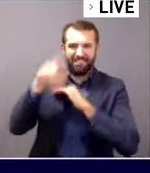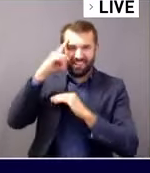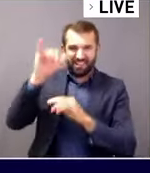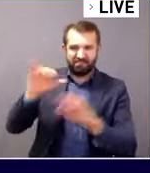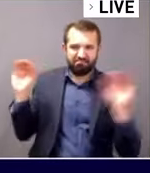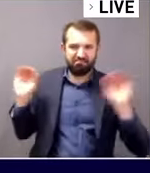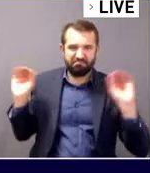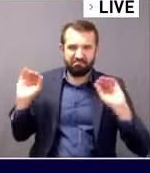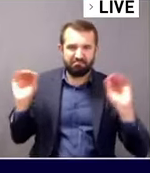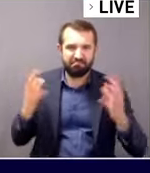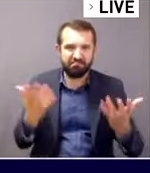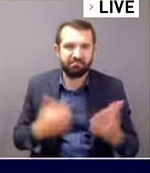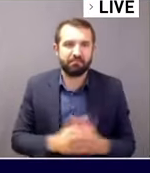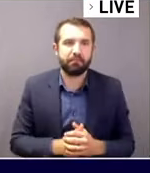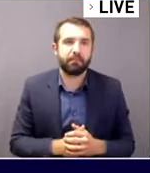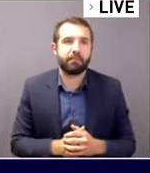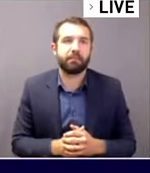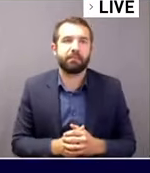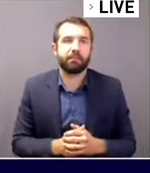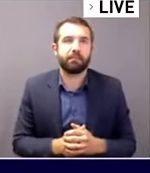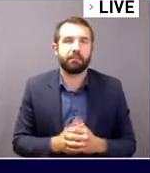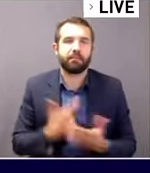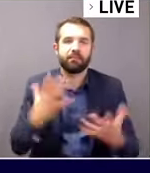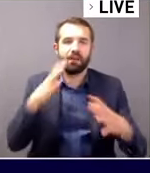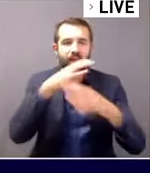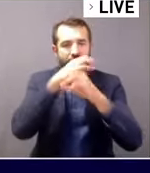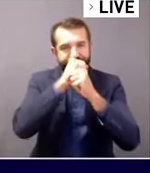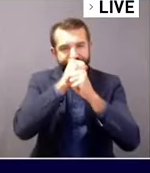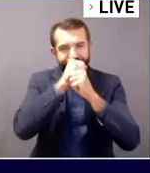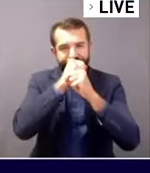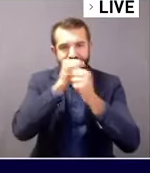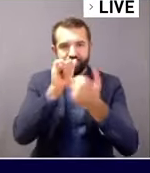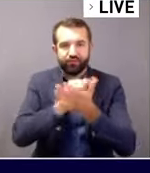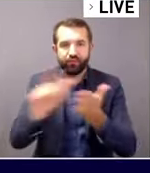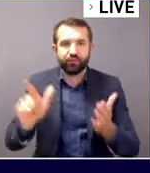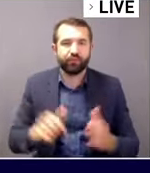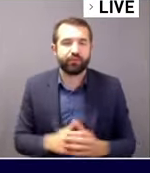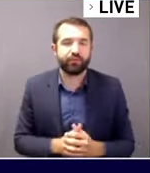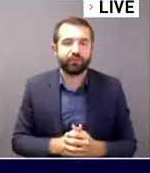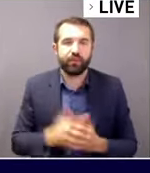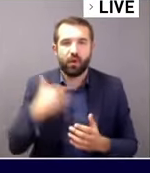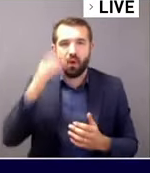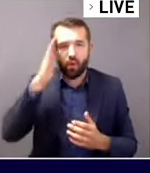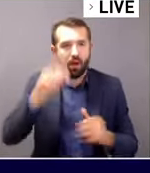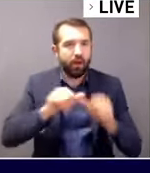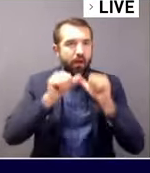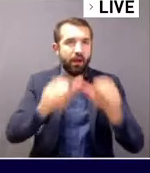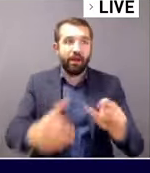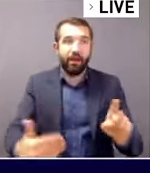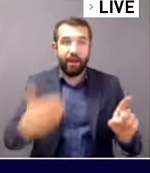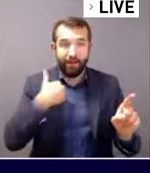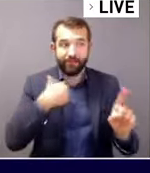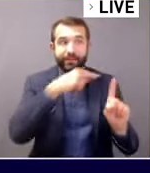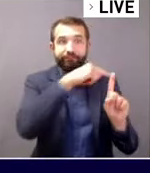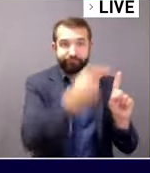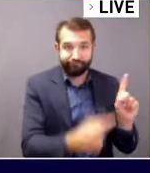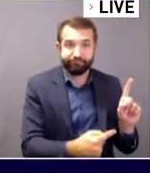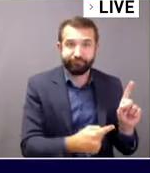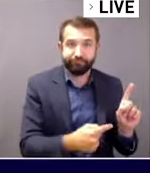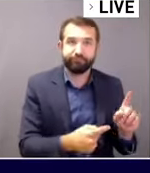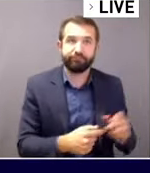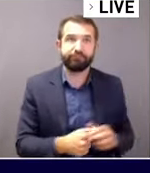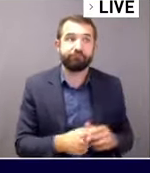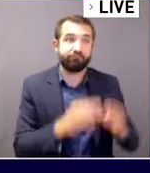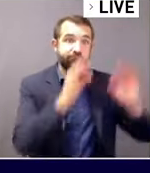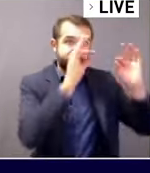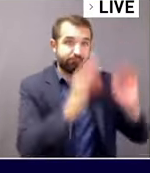Second, confidentiality matters. So if you're a case of COVID-19, your name is never gonna be released